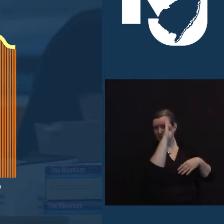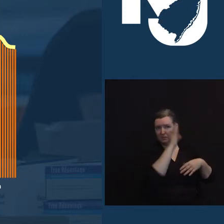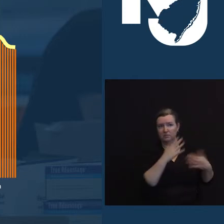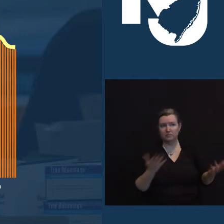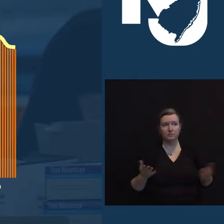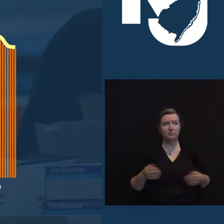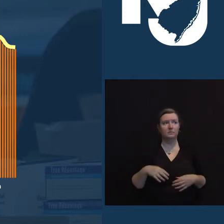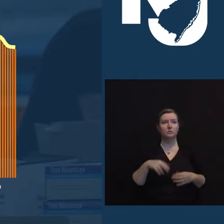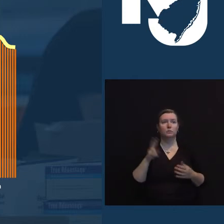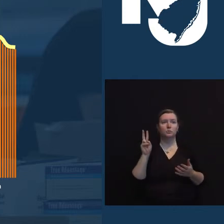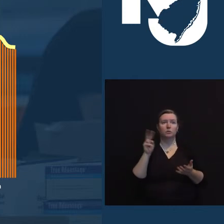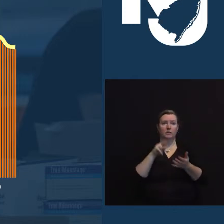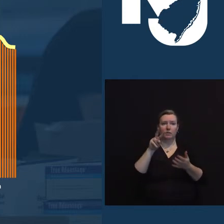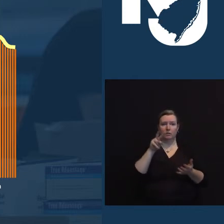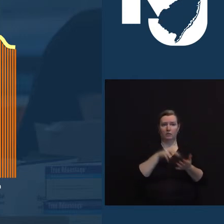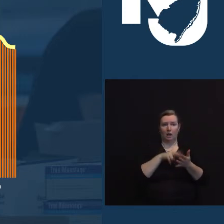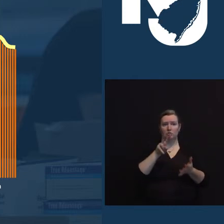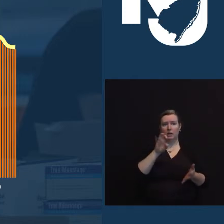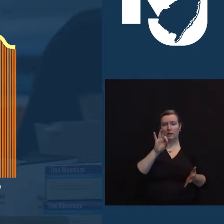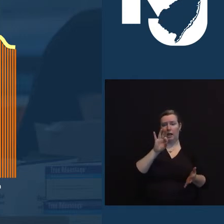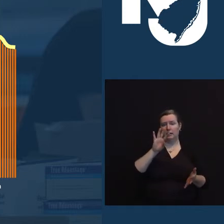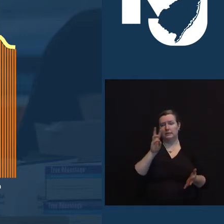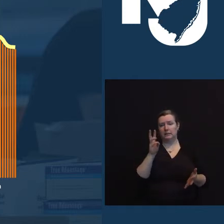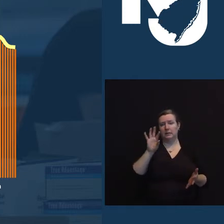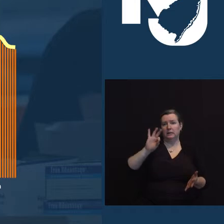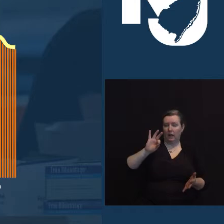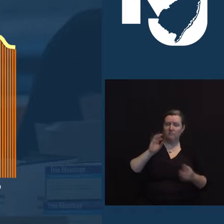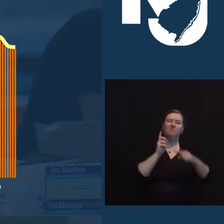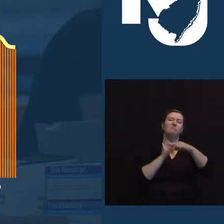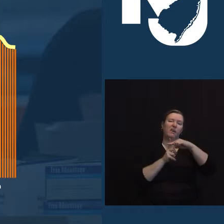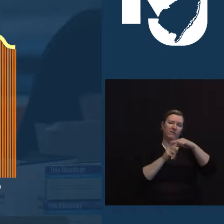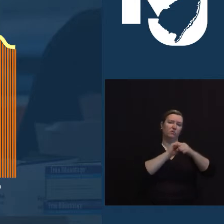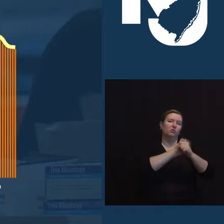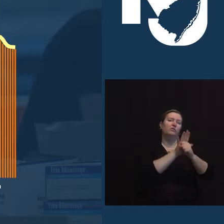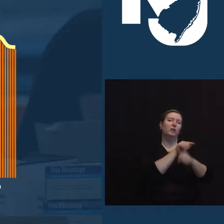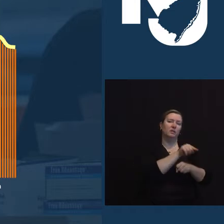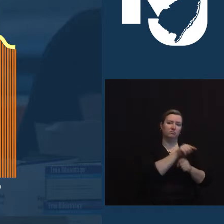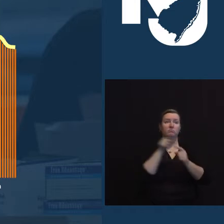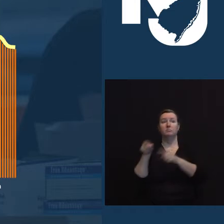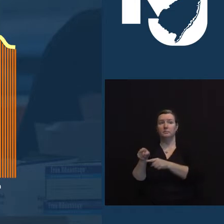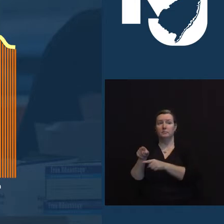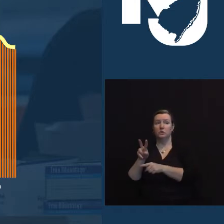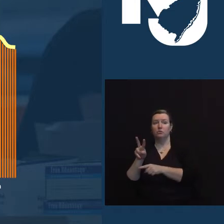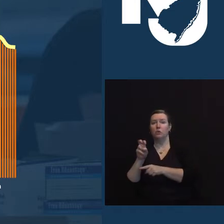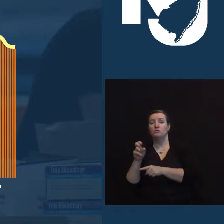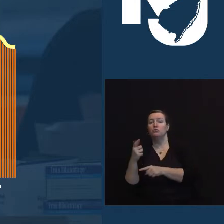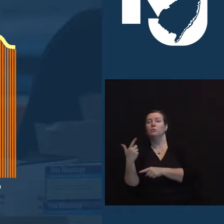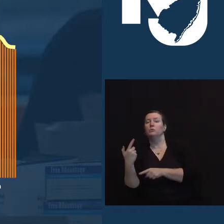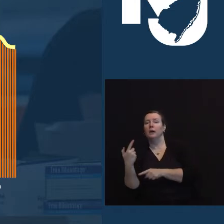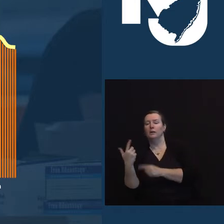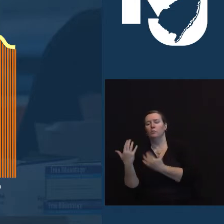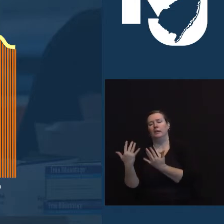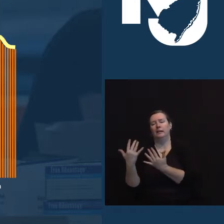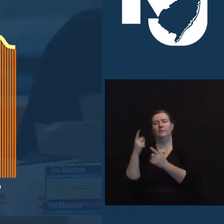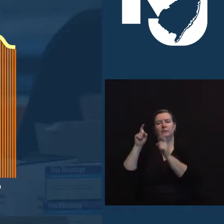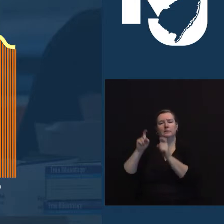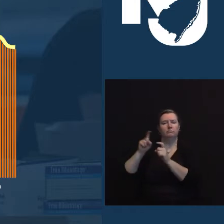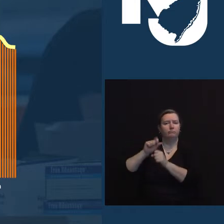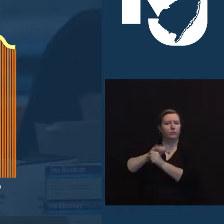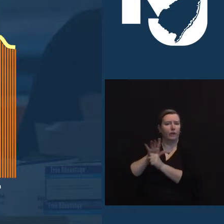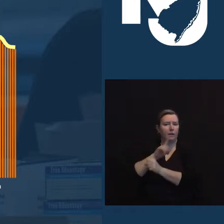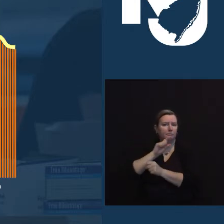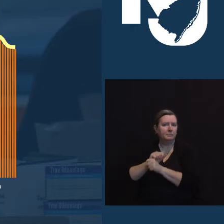2,969 who were COVID positive, along with 221 persons awaiting test results. Judy, that's the first time